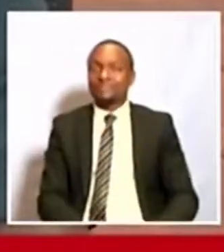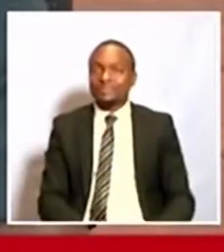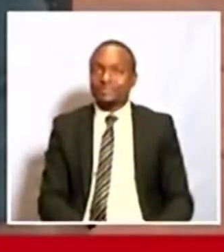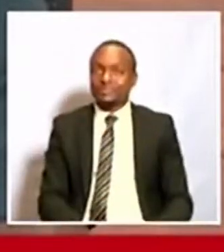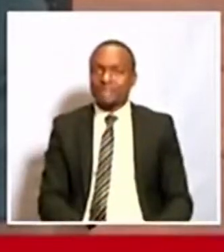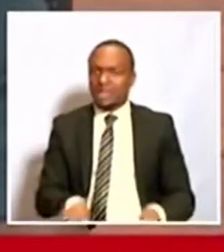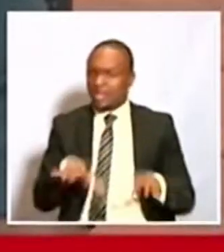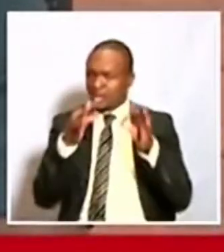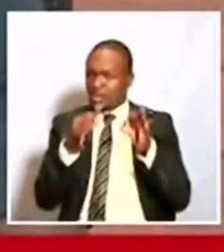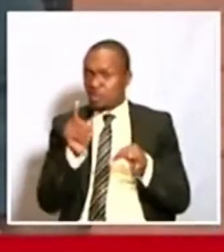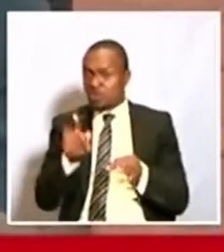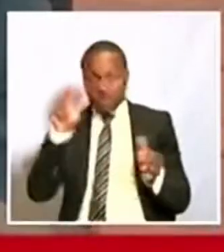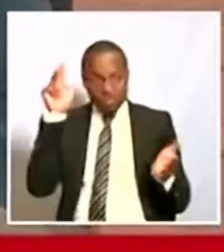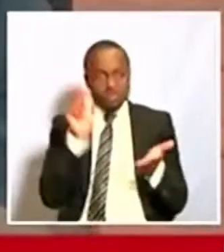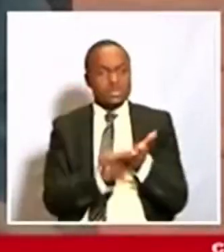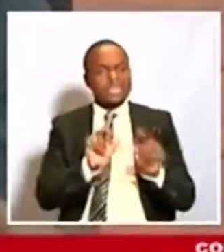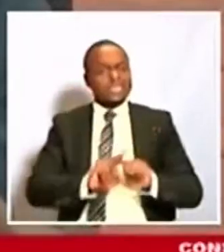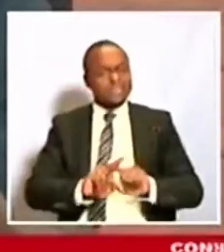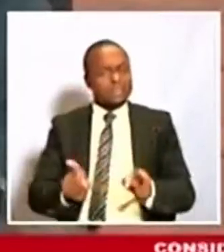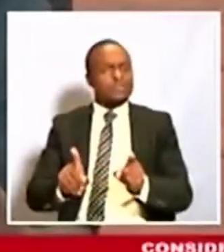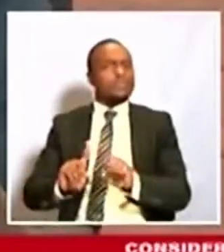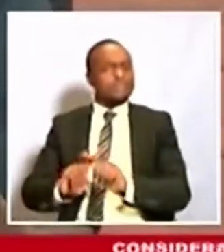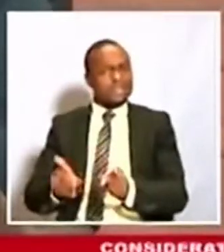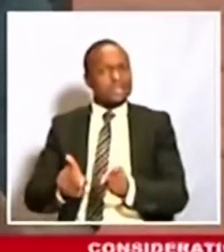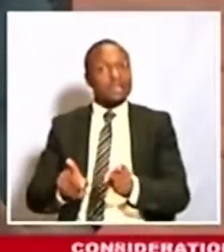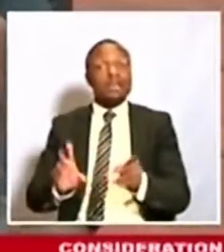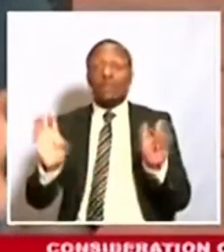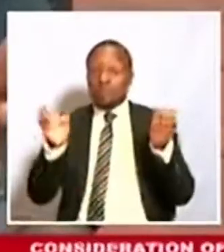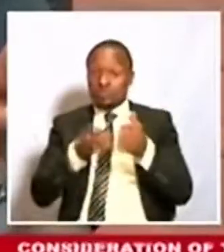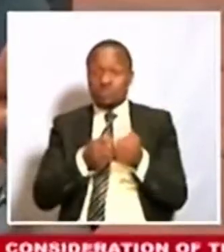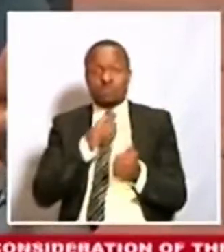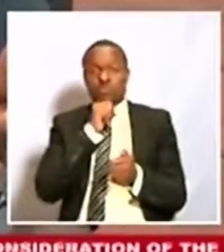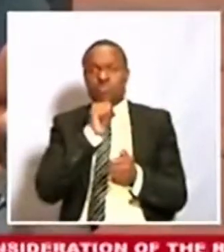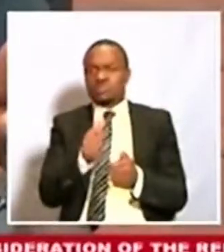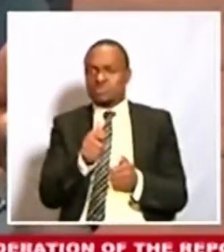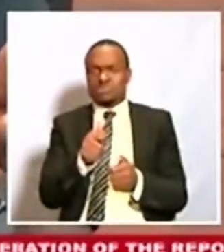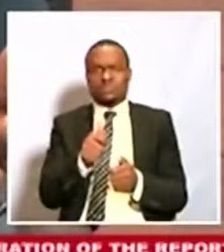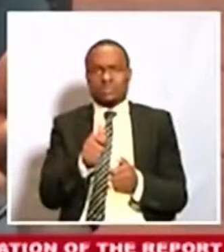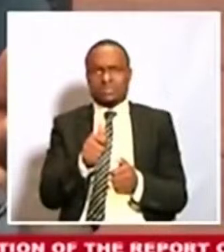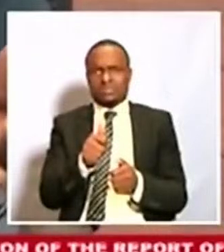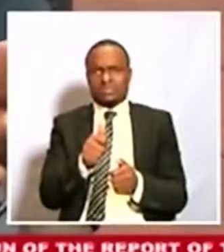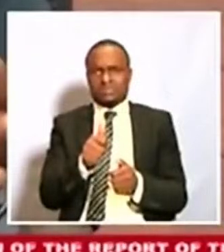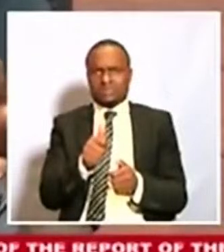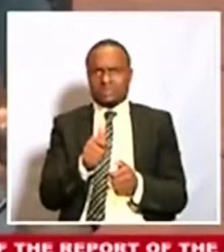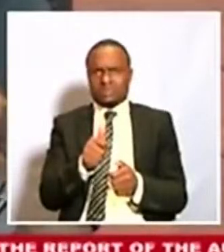And if you signed differently, even the bank will not pass your